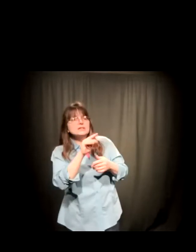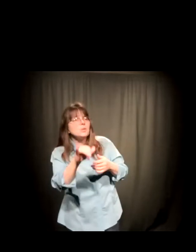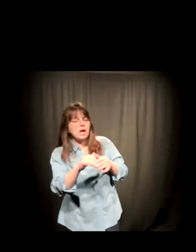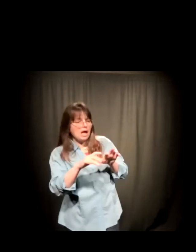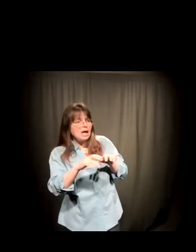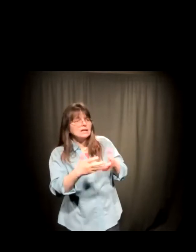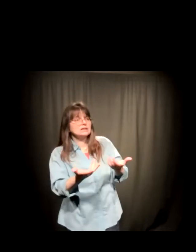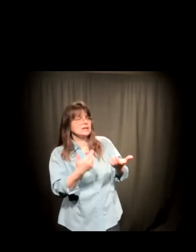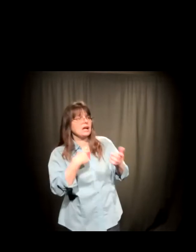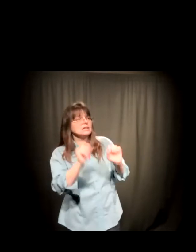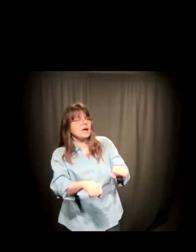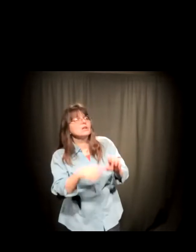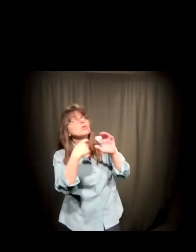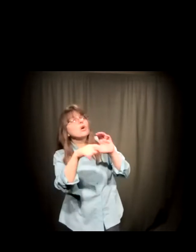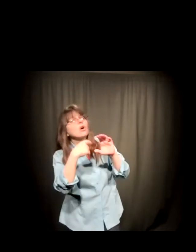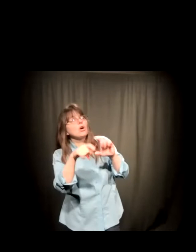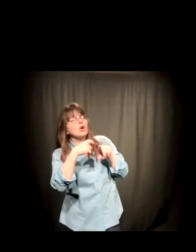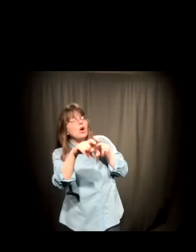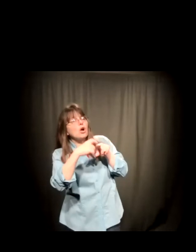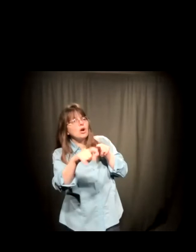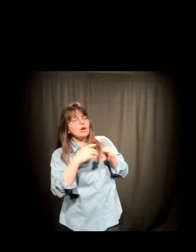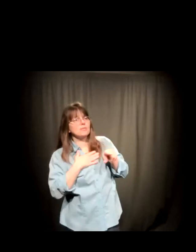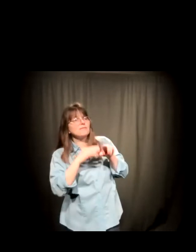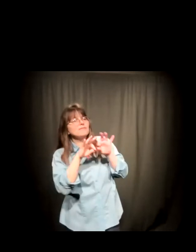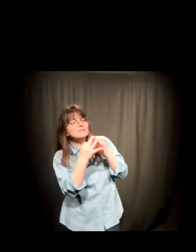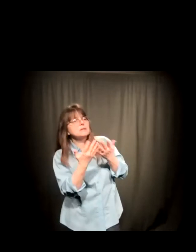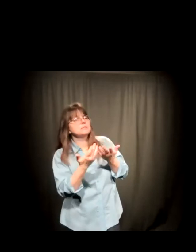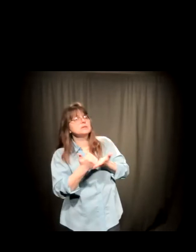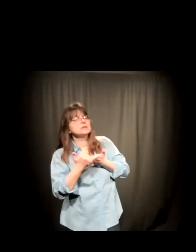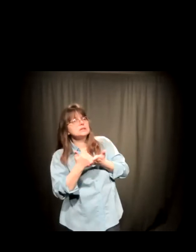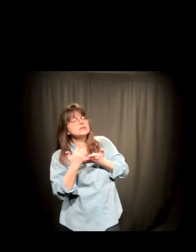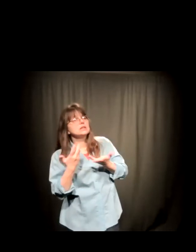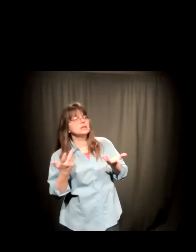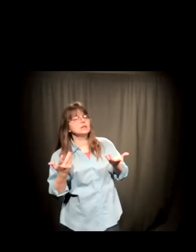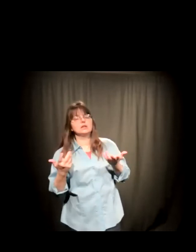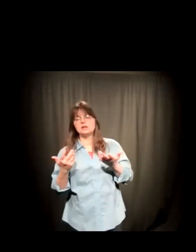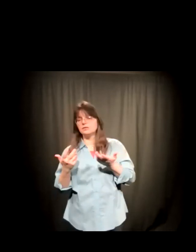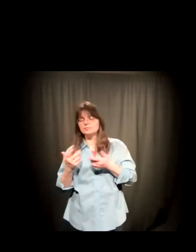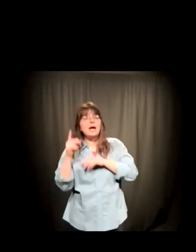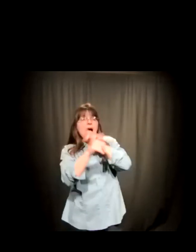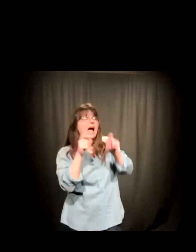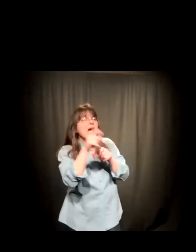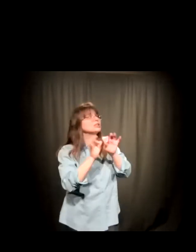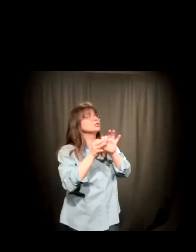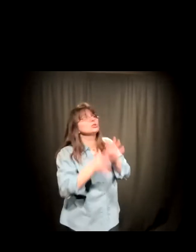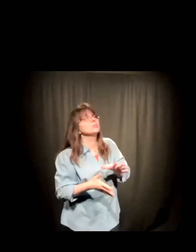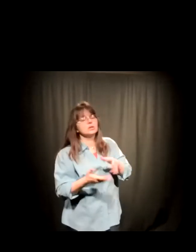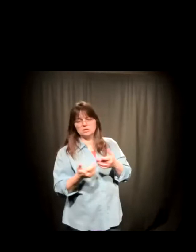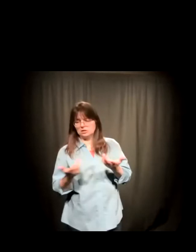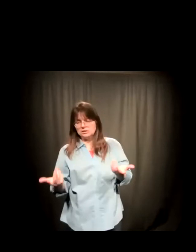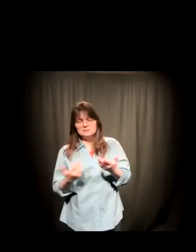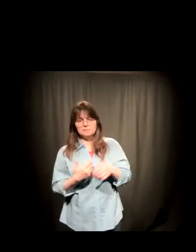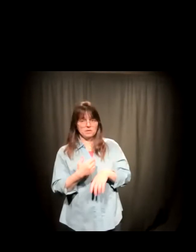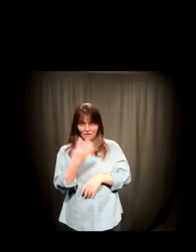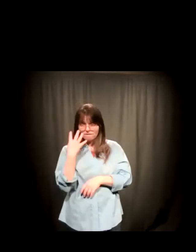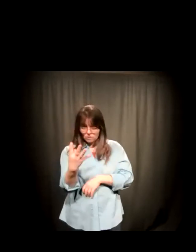device, so that she could call us herself. She'd asked for an interpreter at least 4 times before we arrived and received